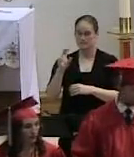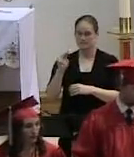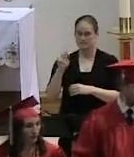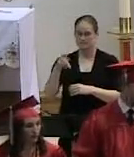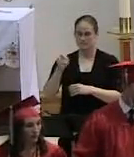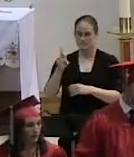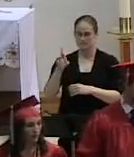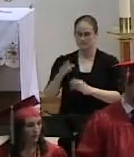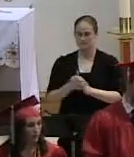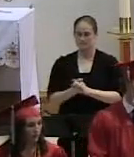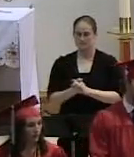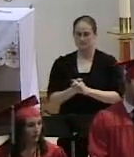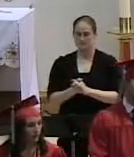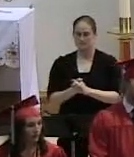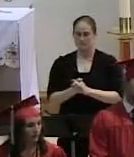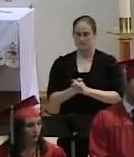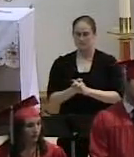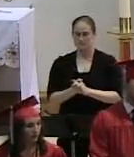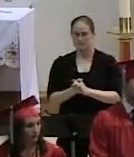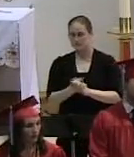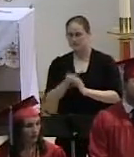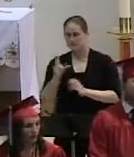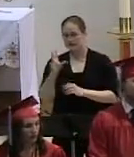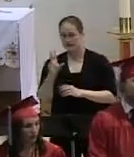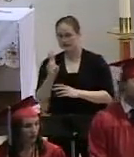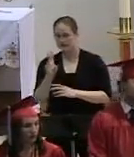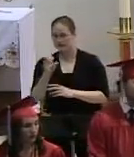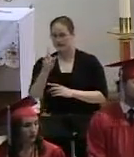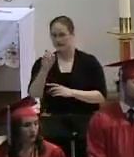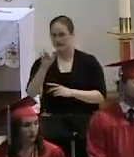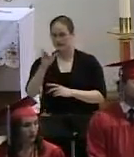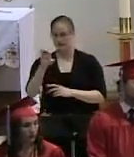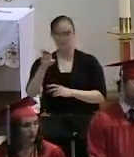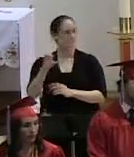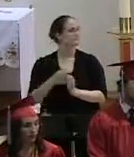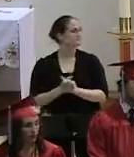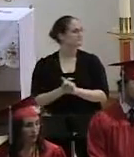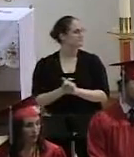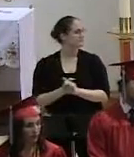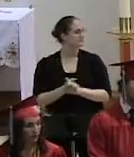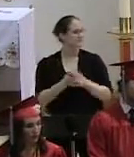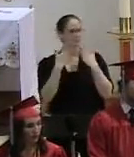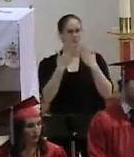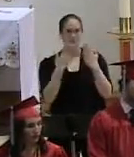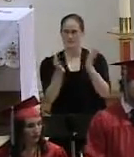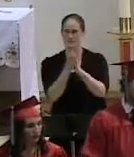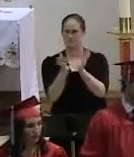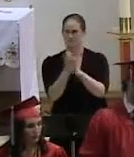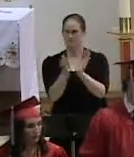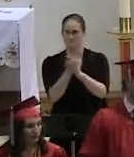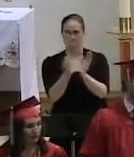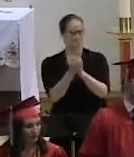1779, for being altar servers through your senior year. Thank you.